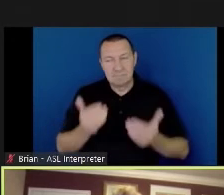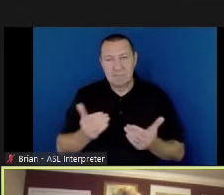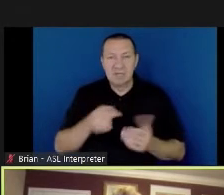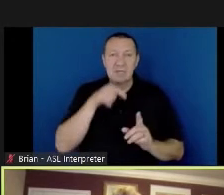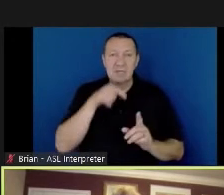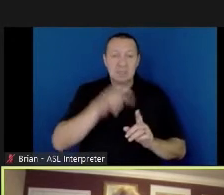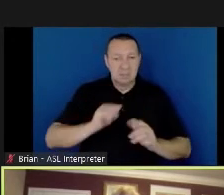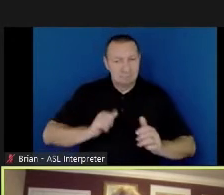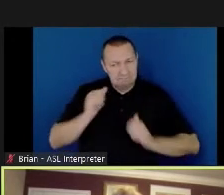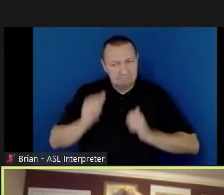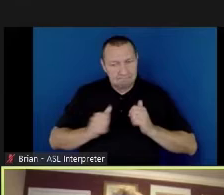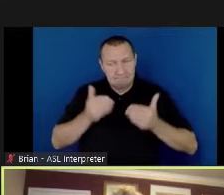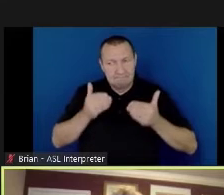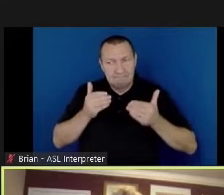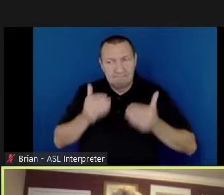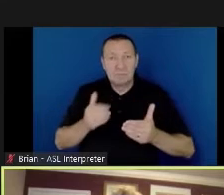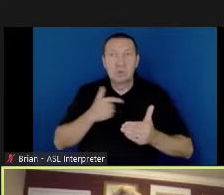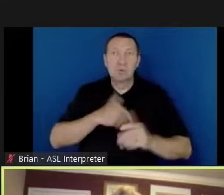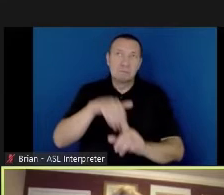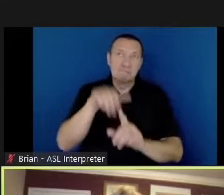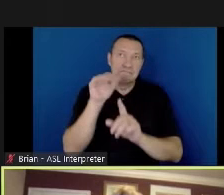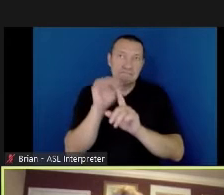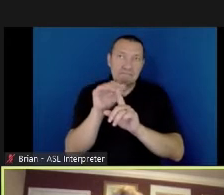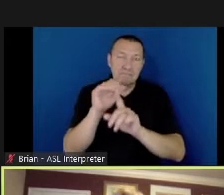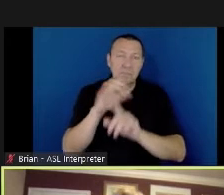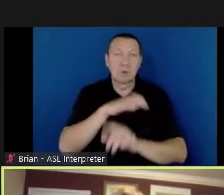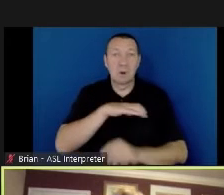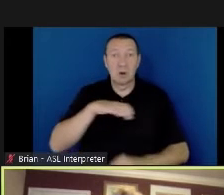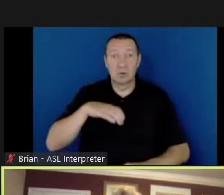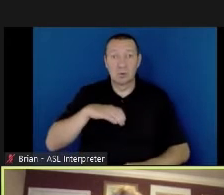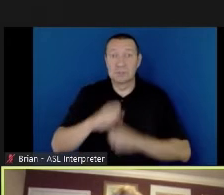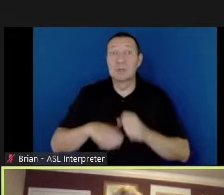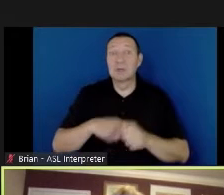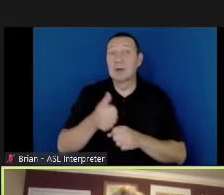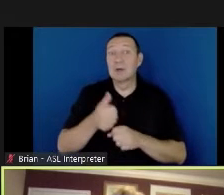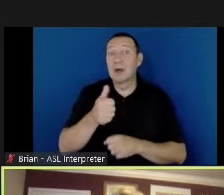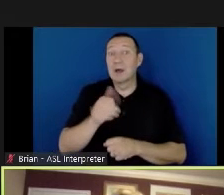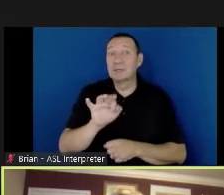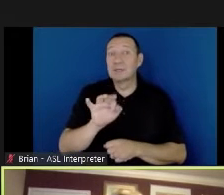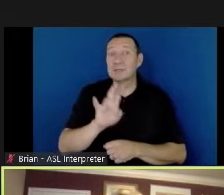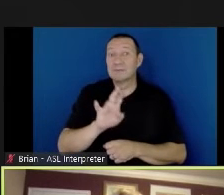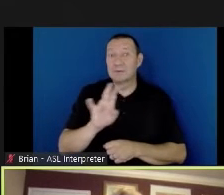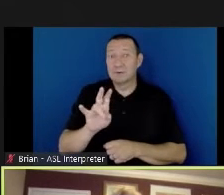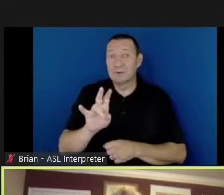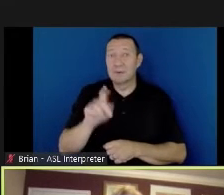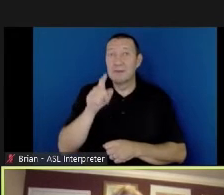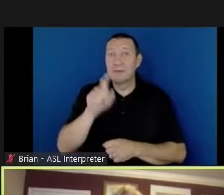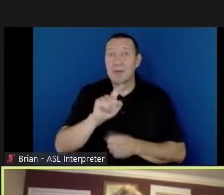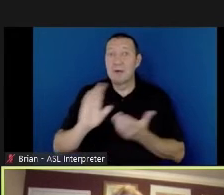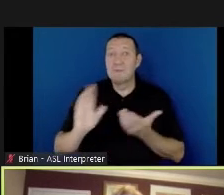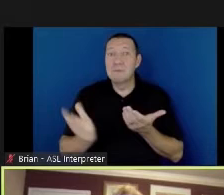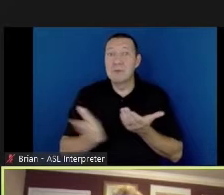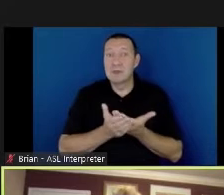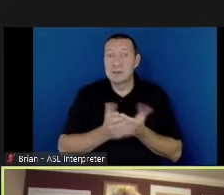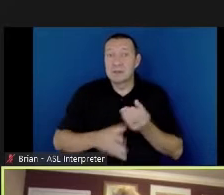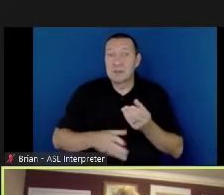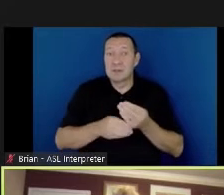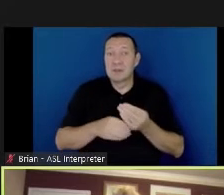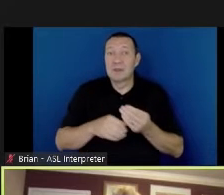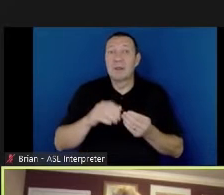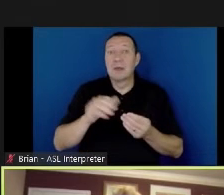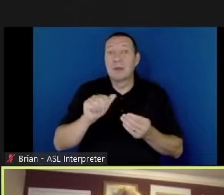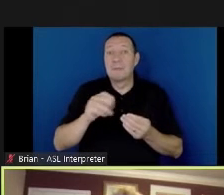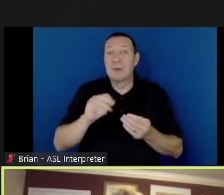spearheaded the effort to get Congress in 1977 to amend the Peace Corps Act to include women in